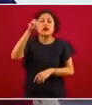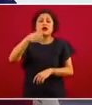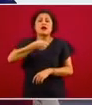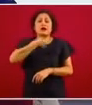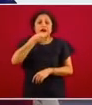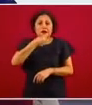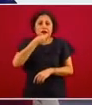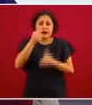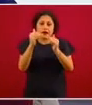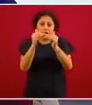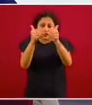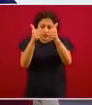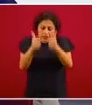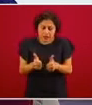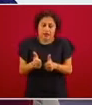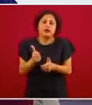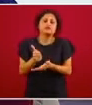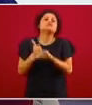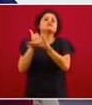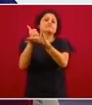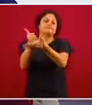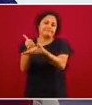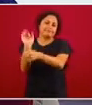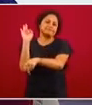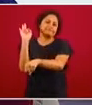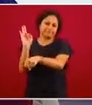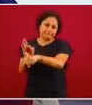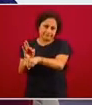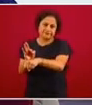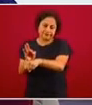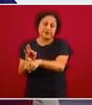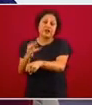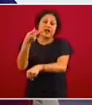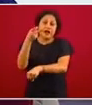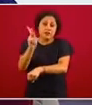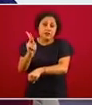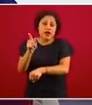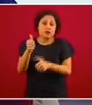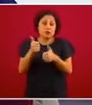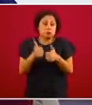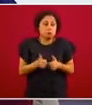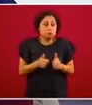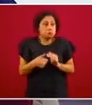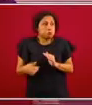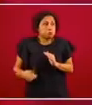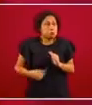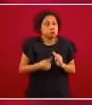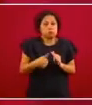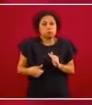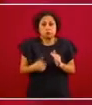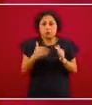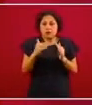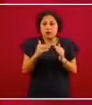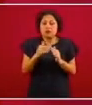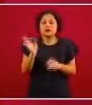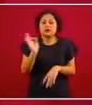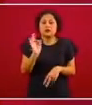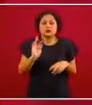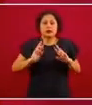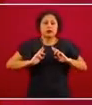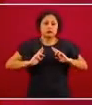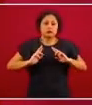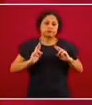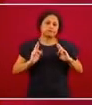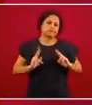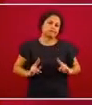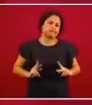but avoid having direct physical contact. It is very important to be in touch because we don't